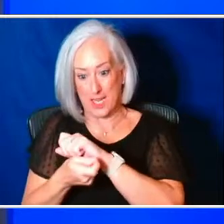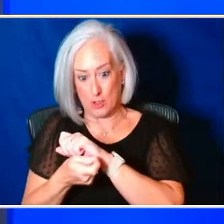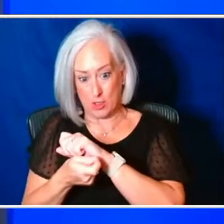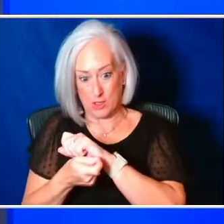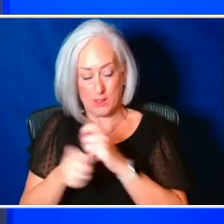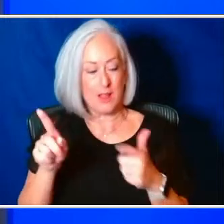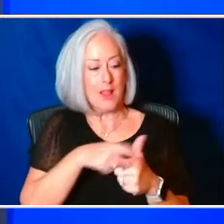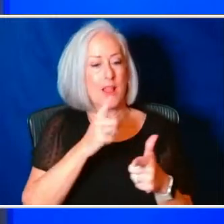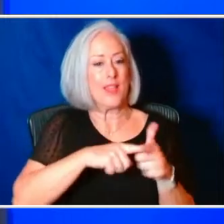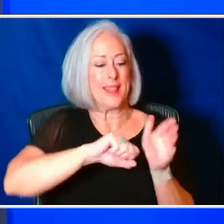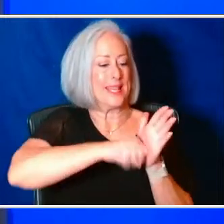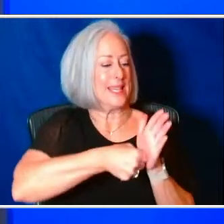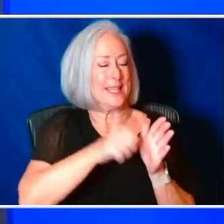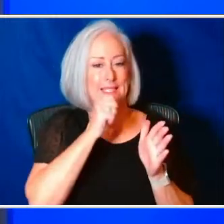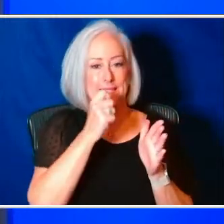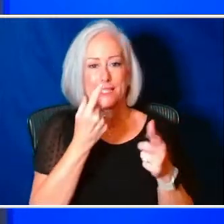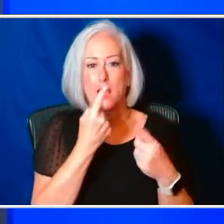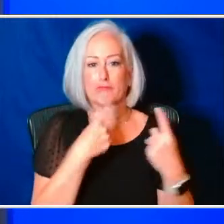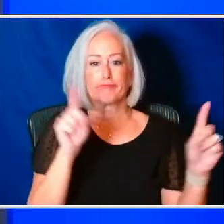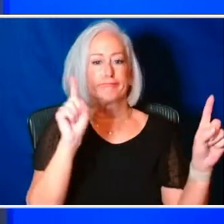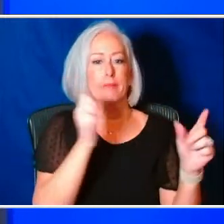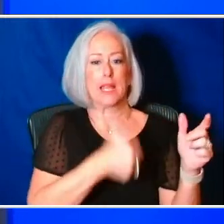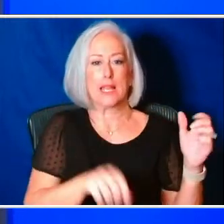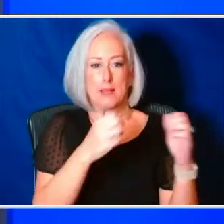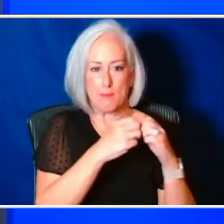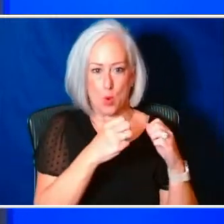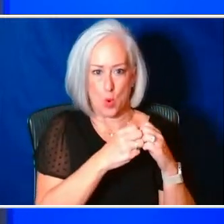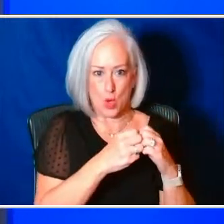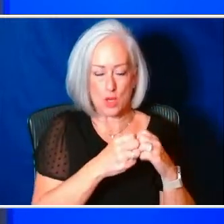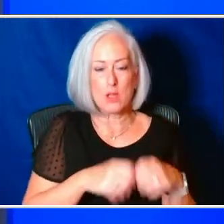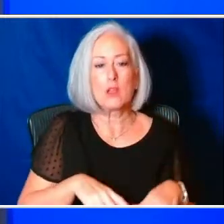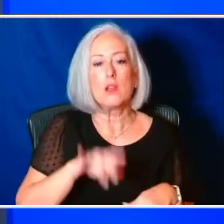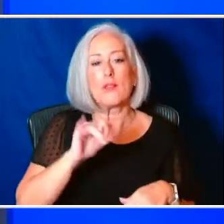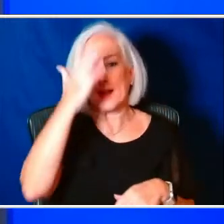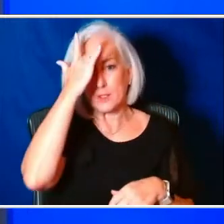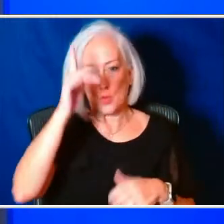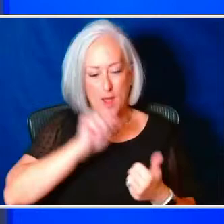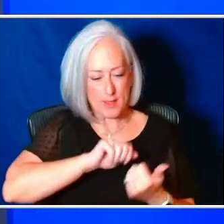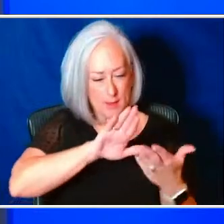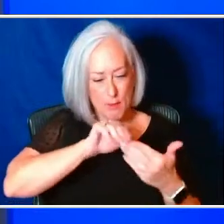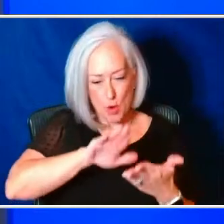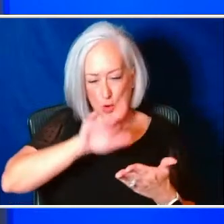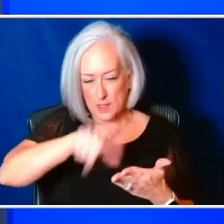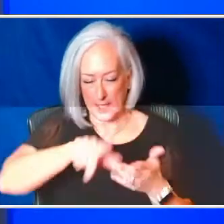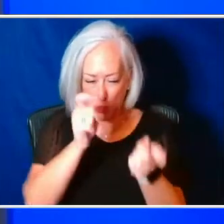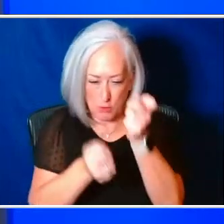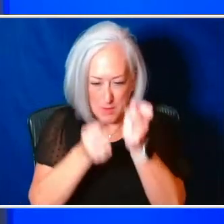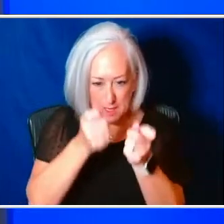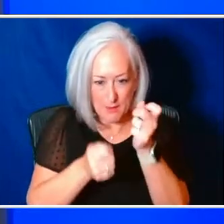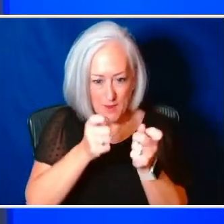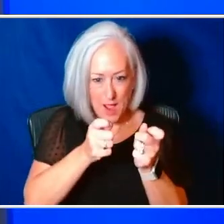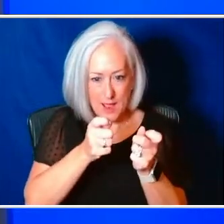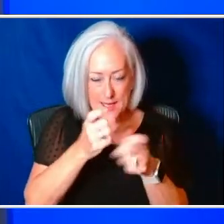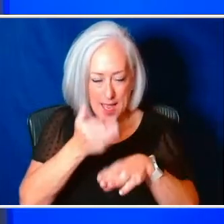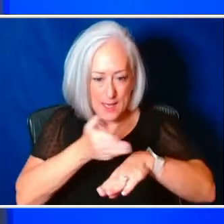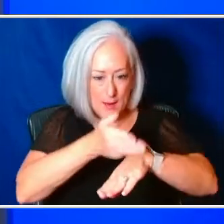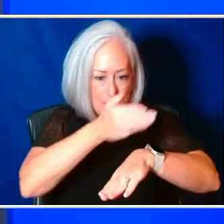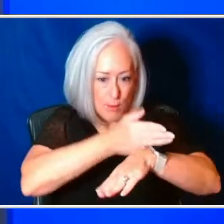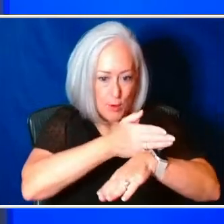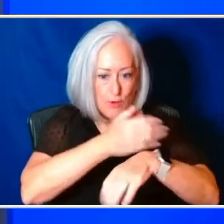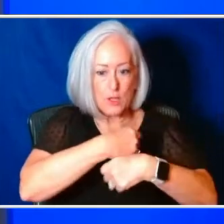why some of this approach might still be refined and improved, to try to make it more